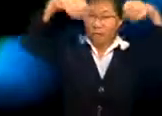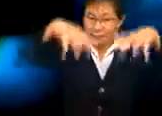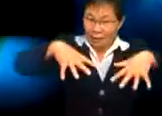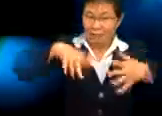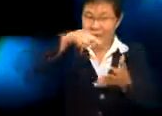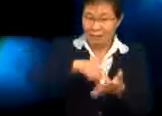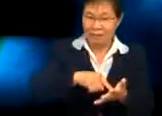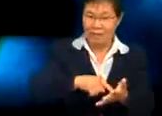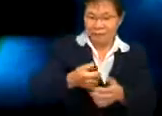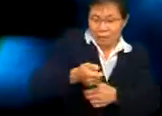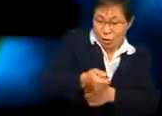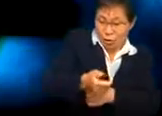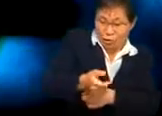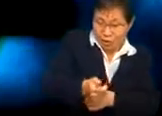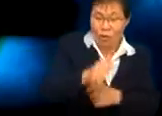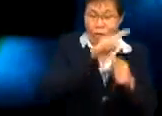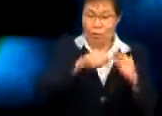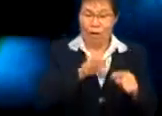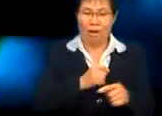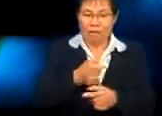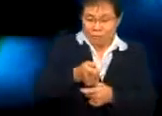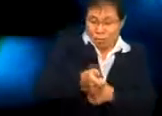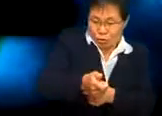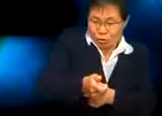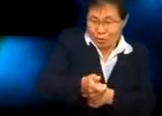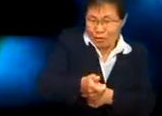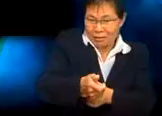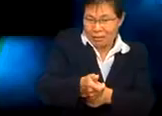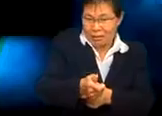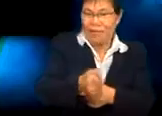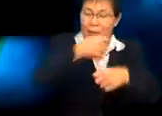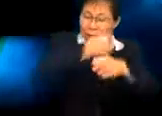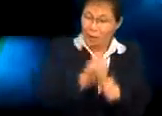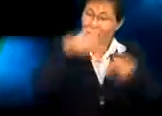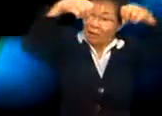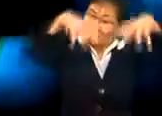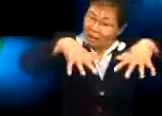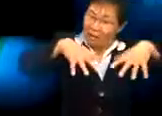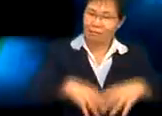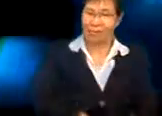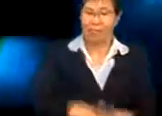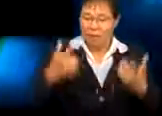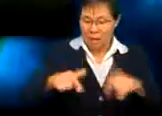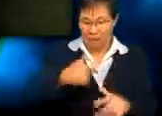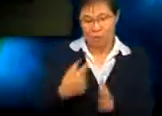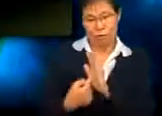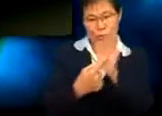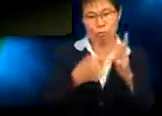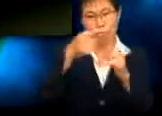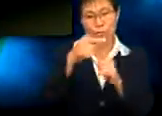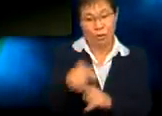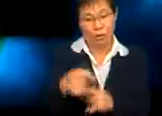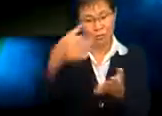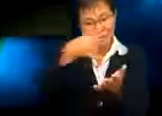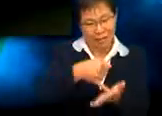This is a torchlight. When I switch on the torchlight, it produces light. Let me show it to you